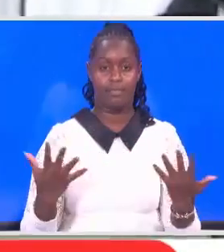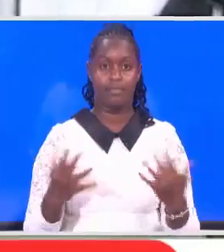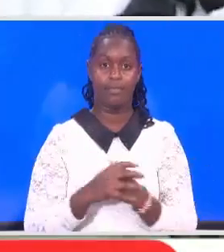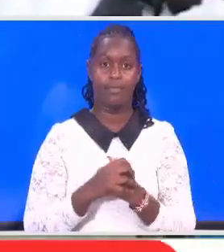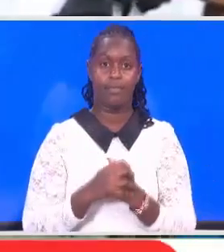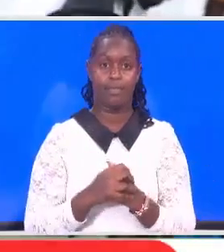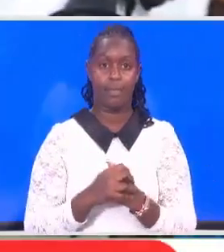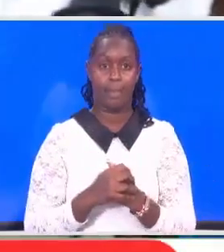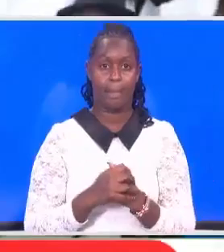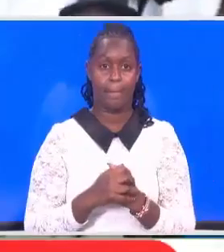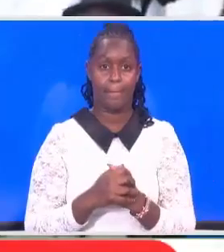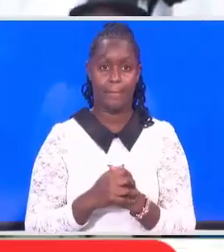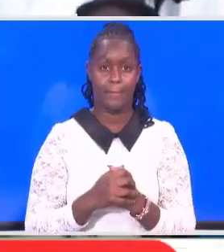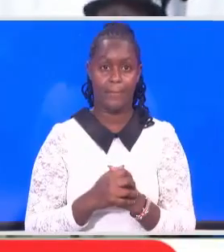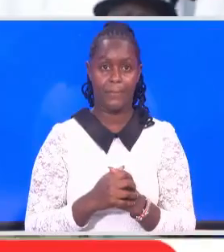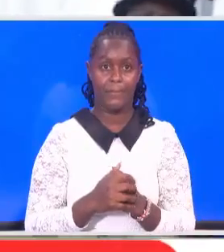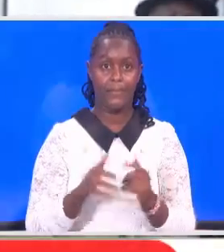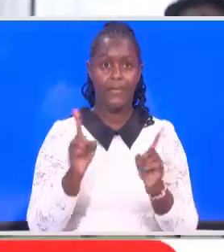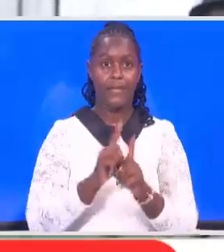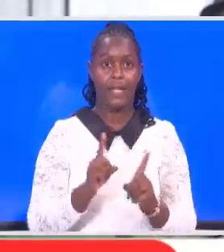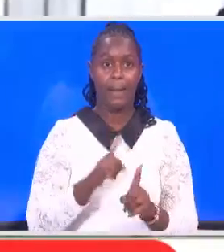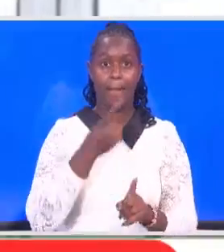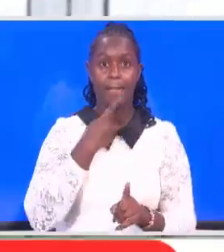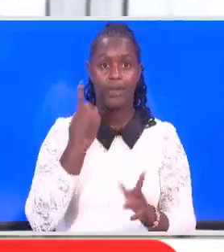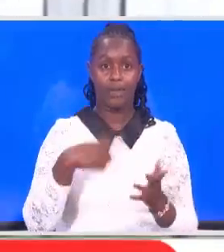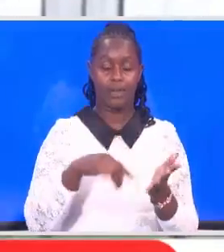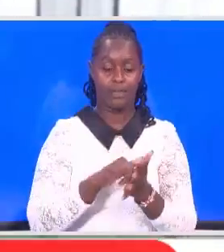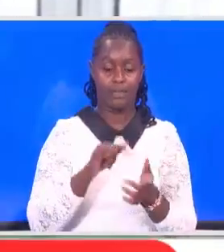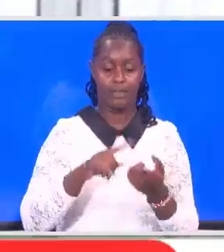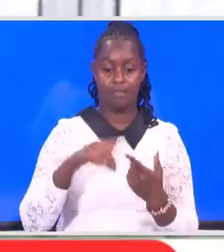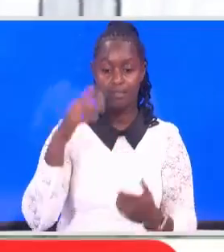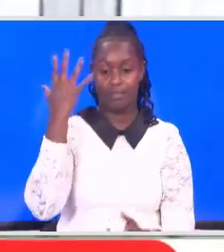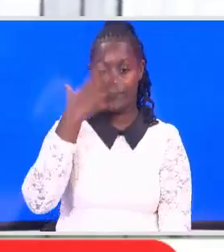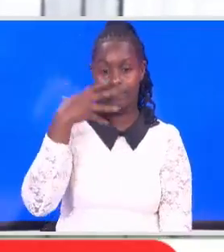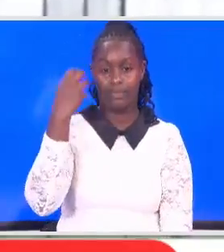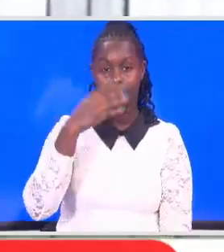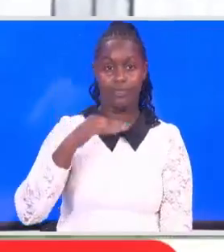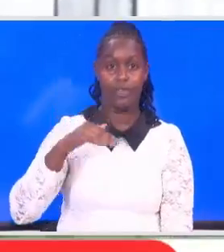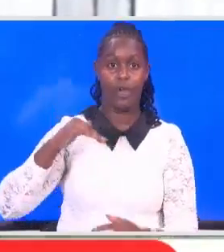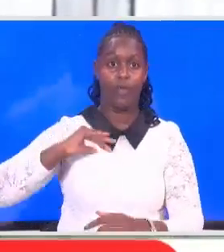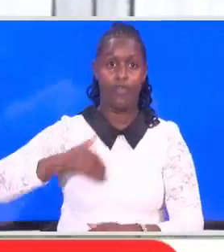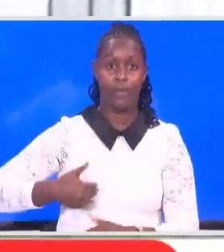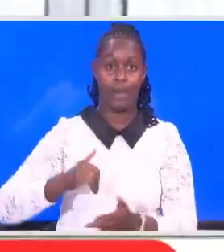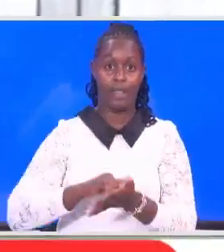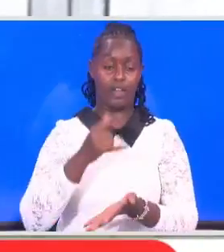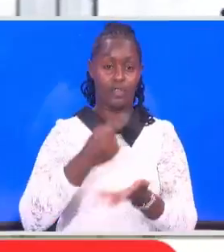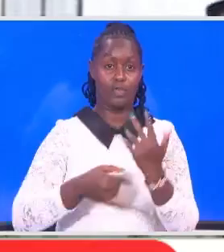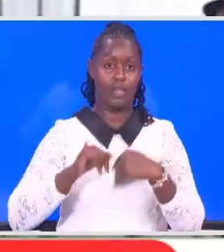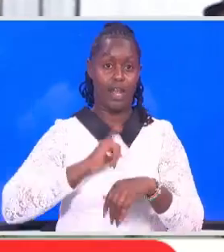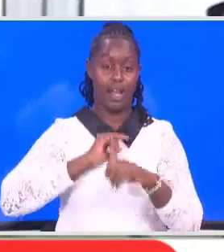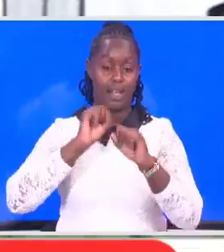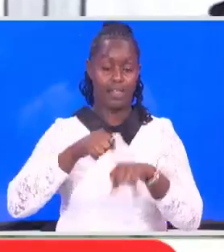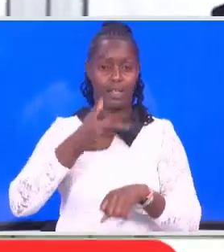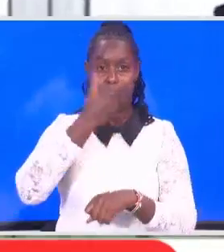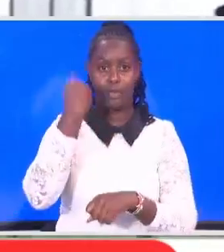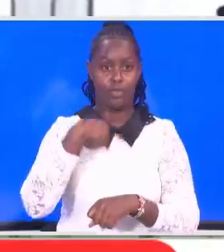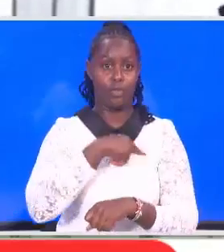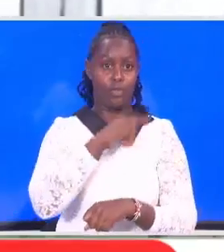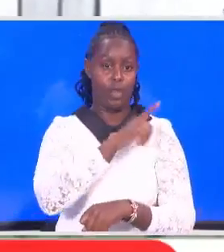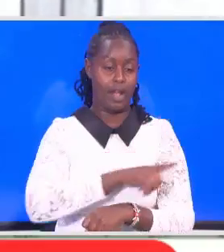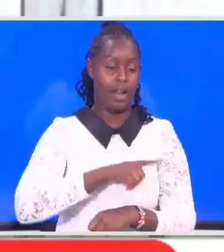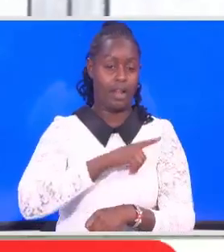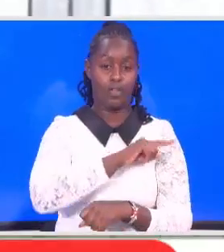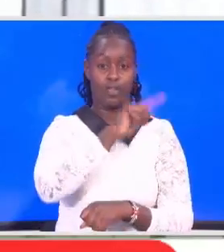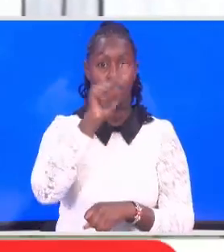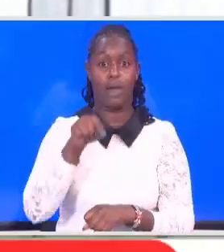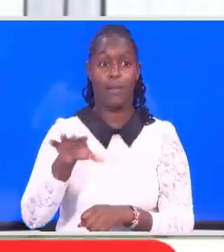actually because she told me beautiful things about the Embu people. And that's one of the things I think we are lucky, those of us who come to take